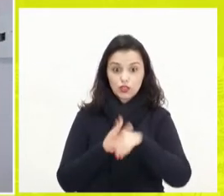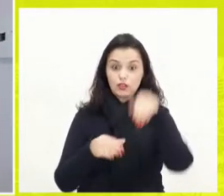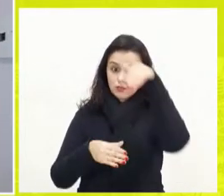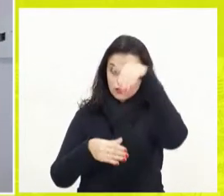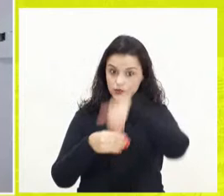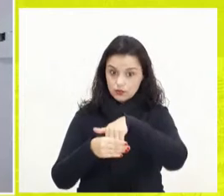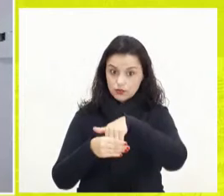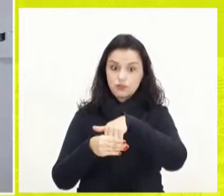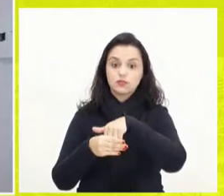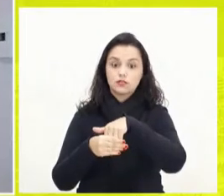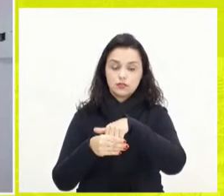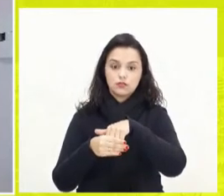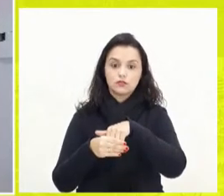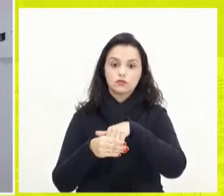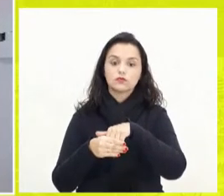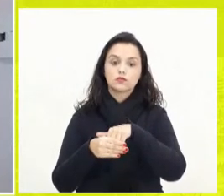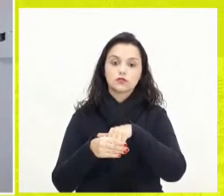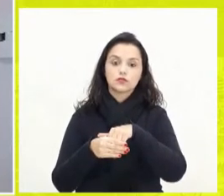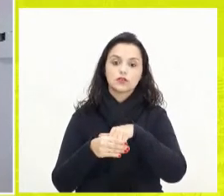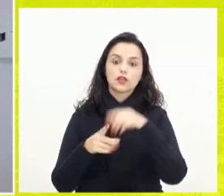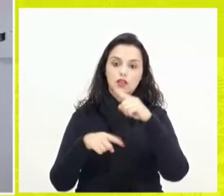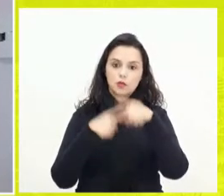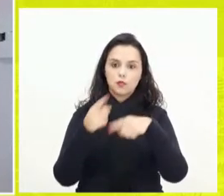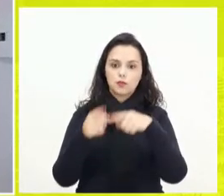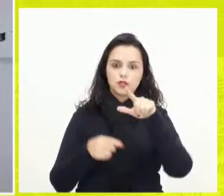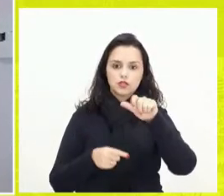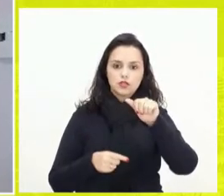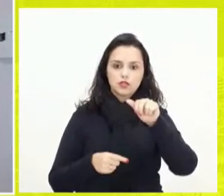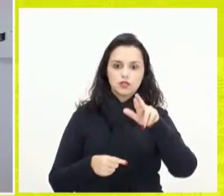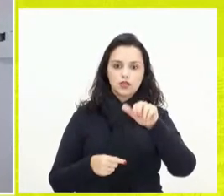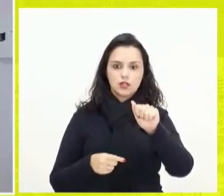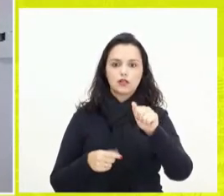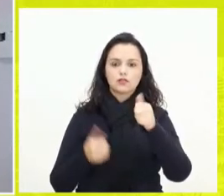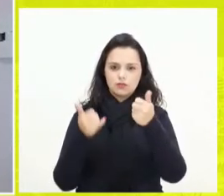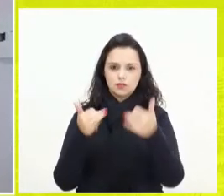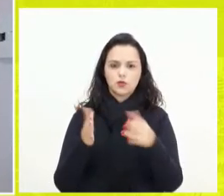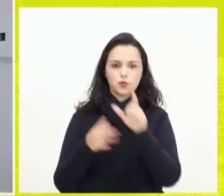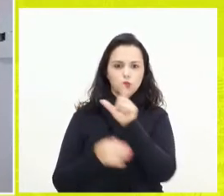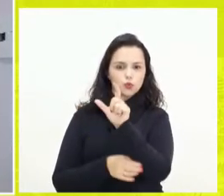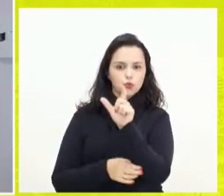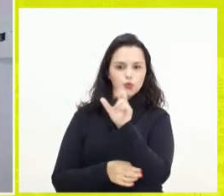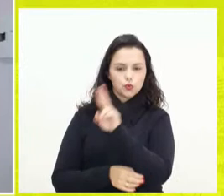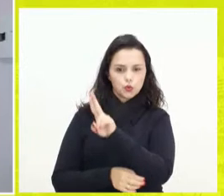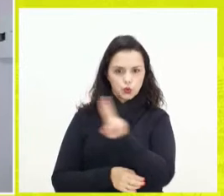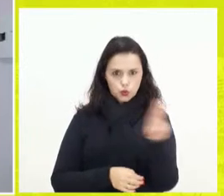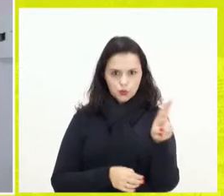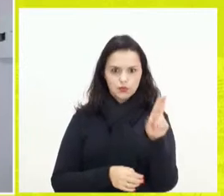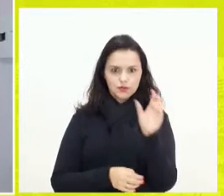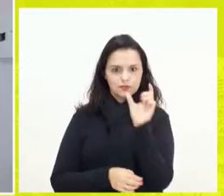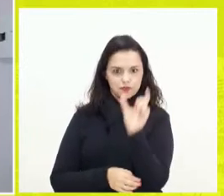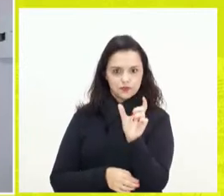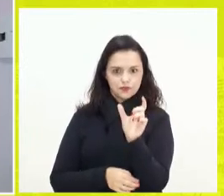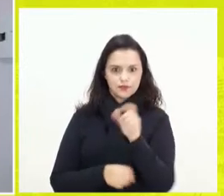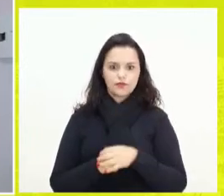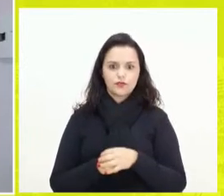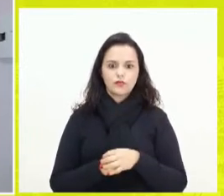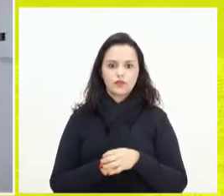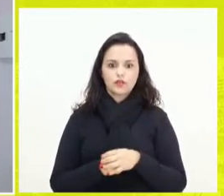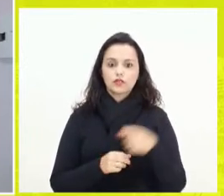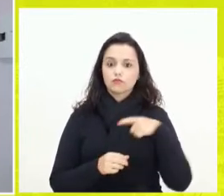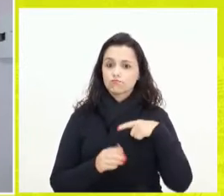works with the elections so maybe laura can leave her contact and everything